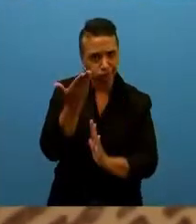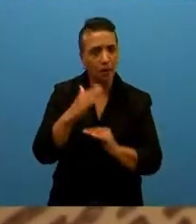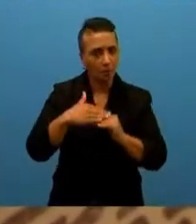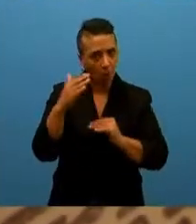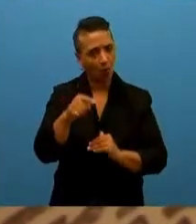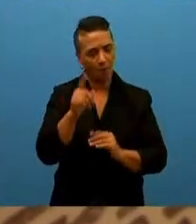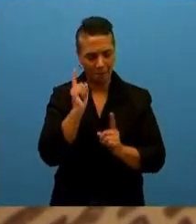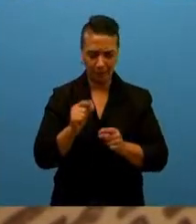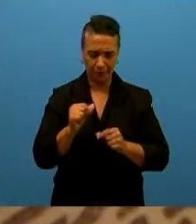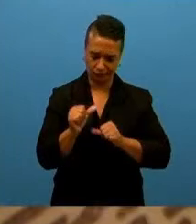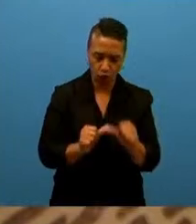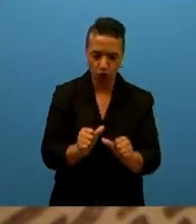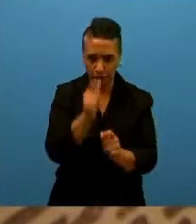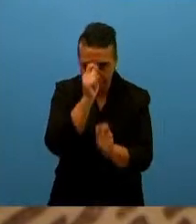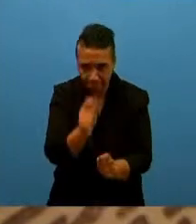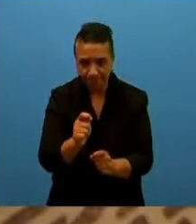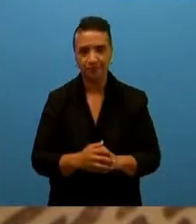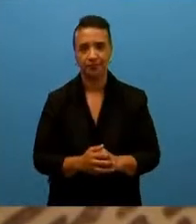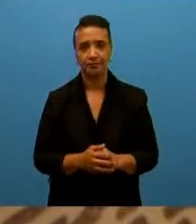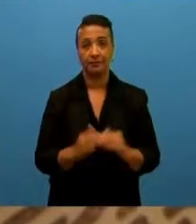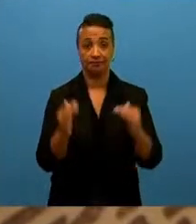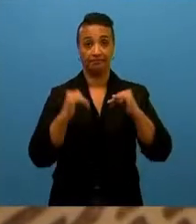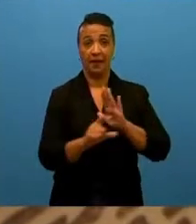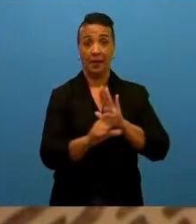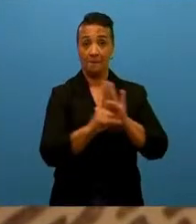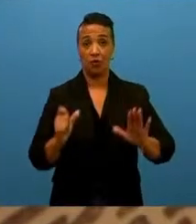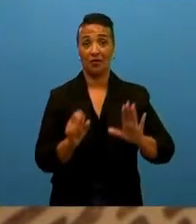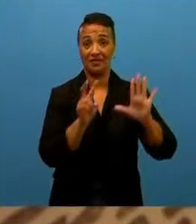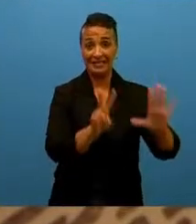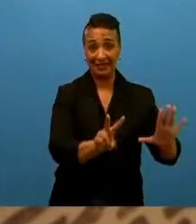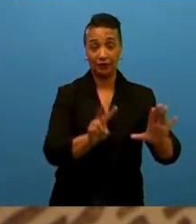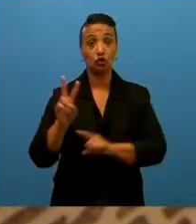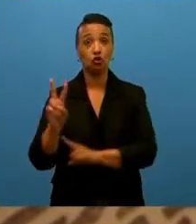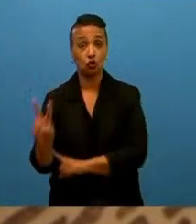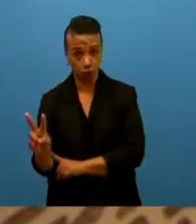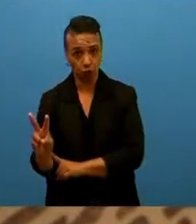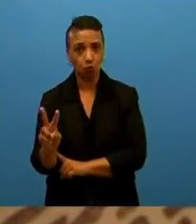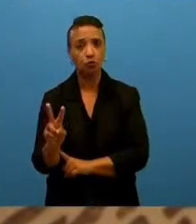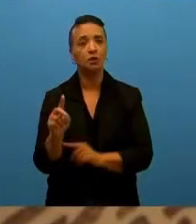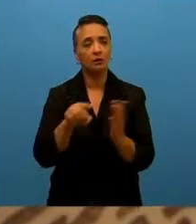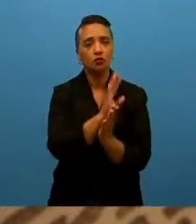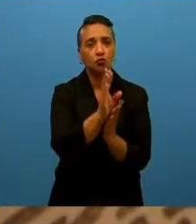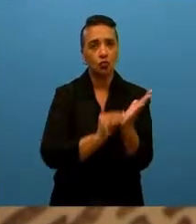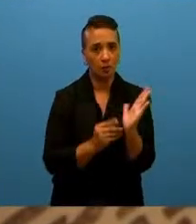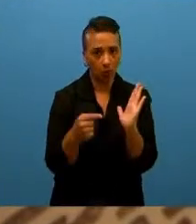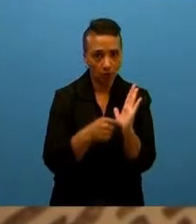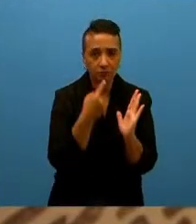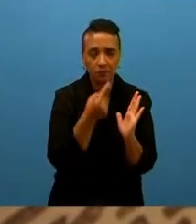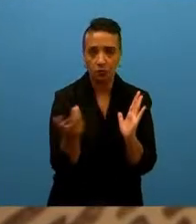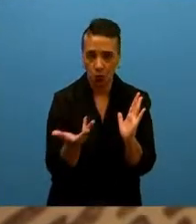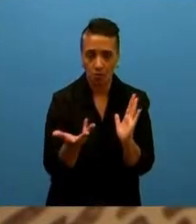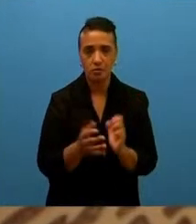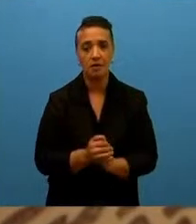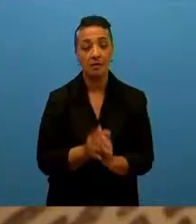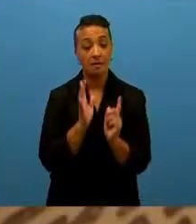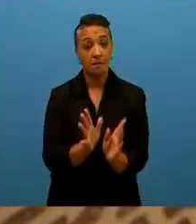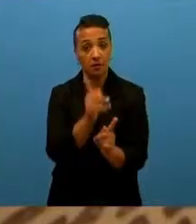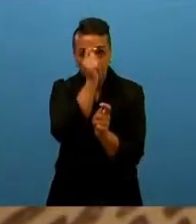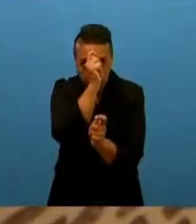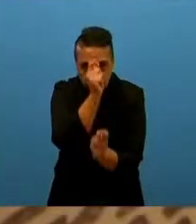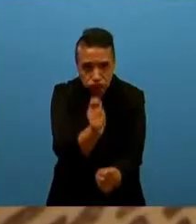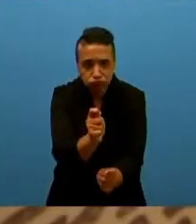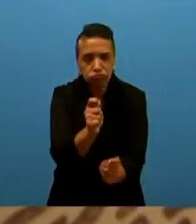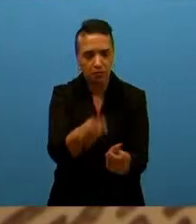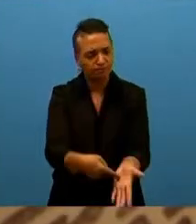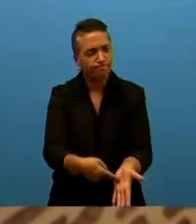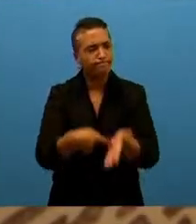this. Secondly, paragraph 72 of the intersessional meetings report underscores this recognition and